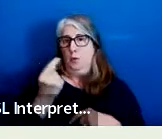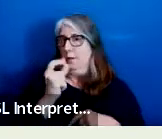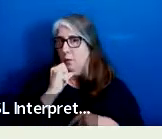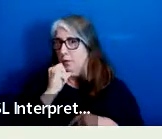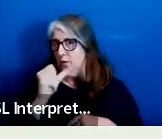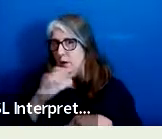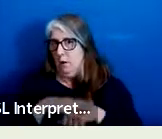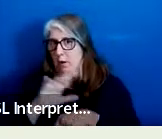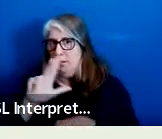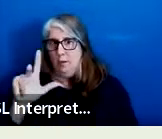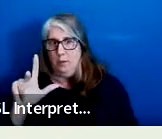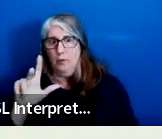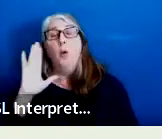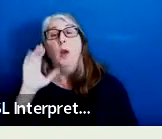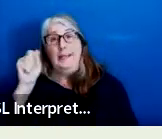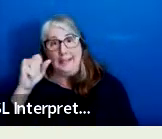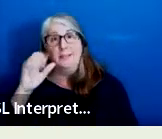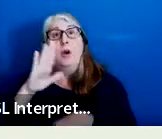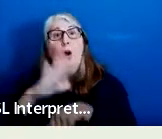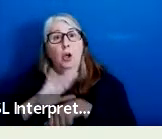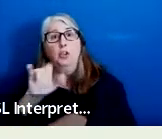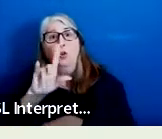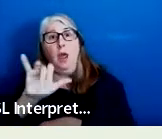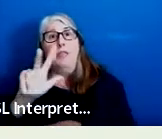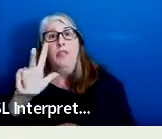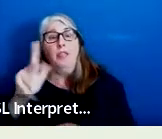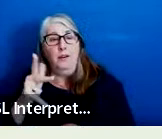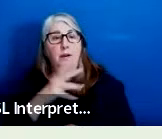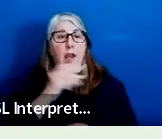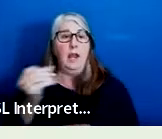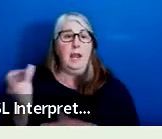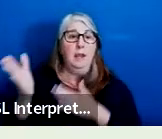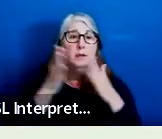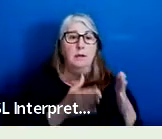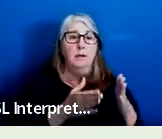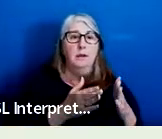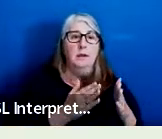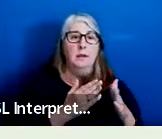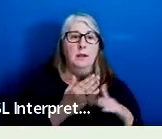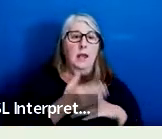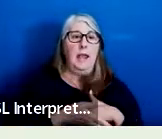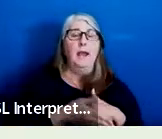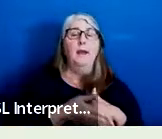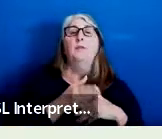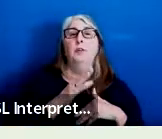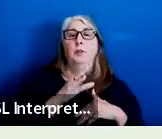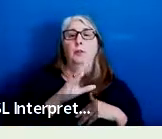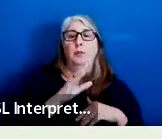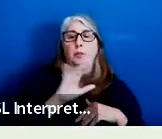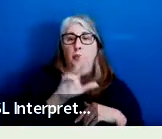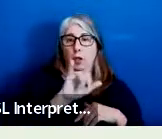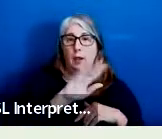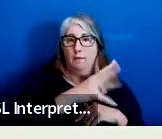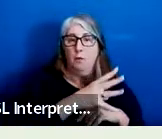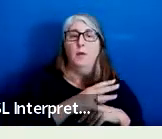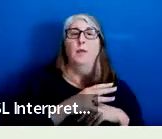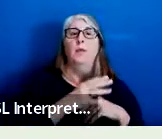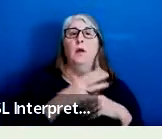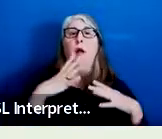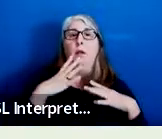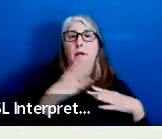on July 3rd, and there will also be collection after the July 4th holiday on July 10th.